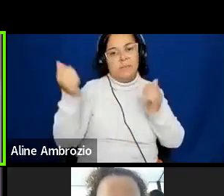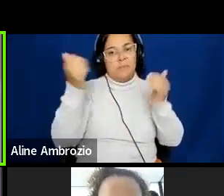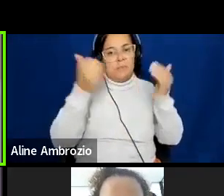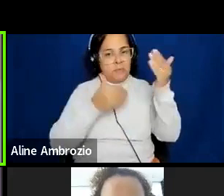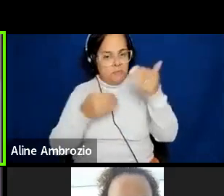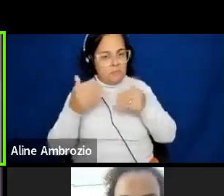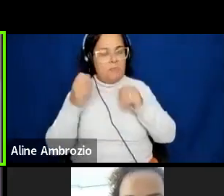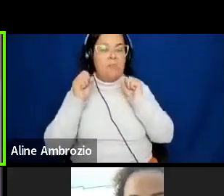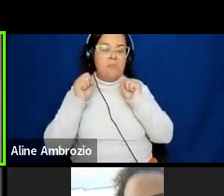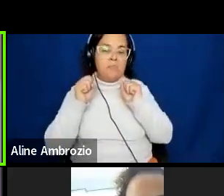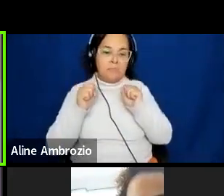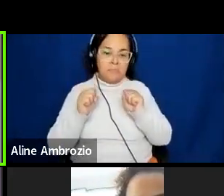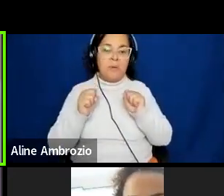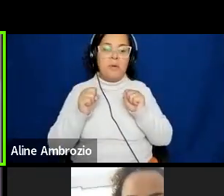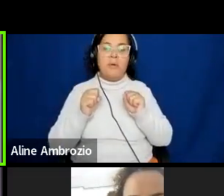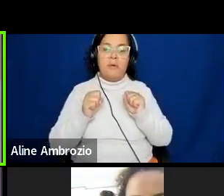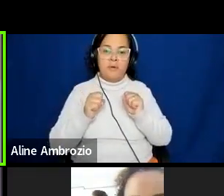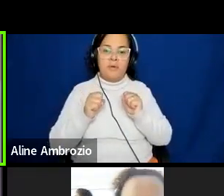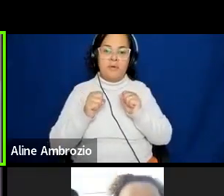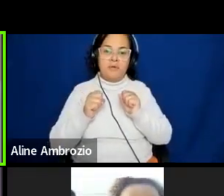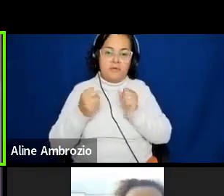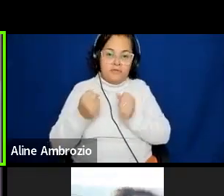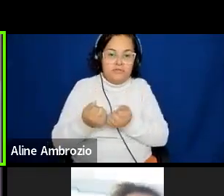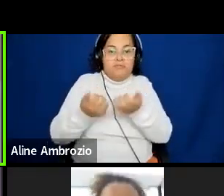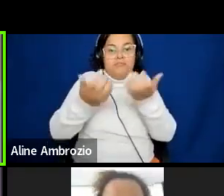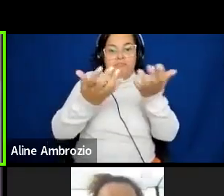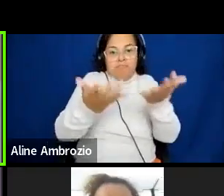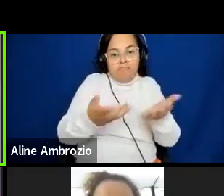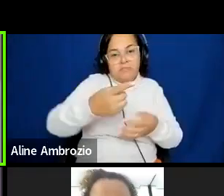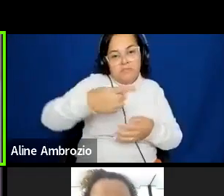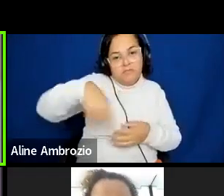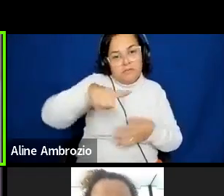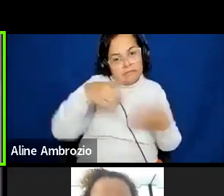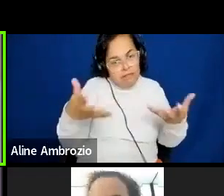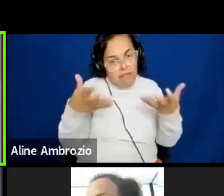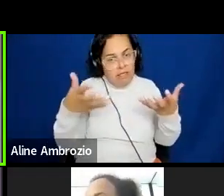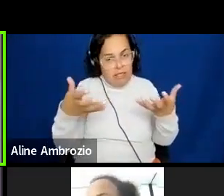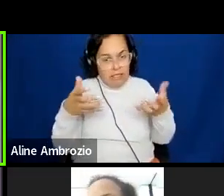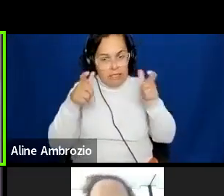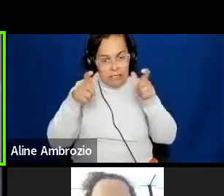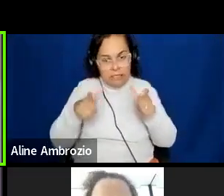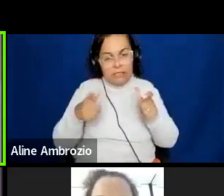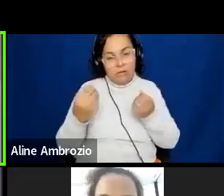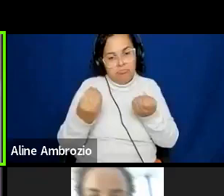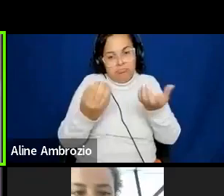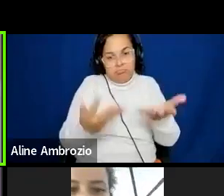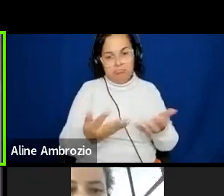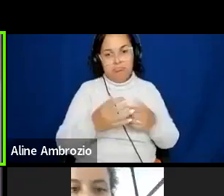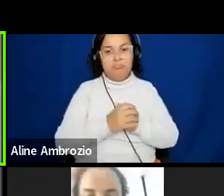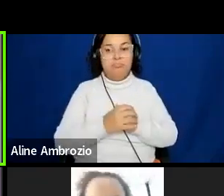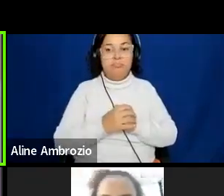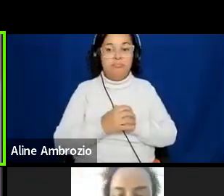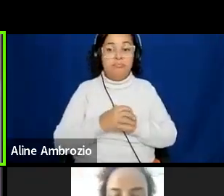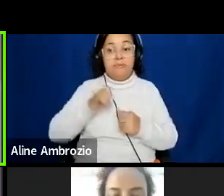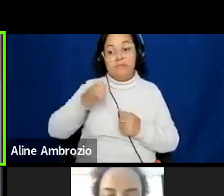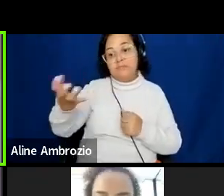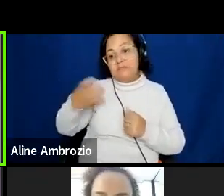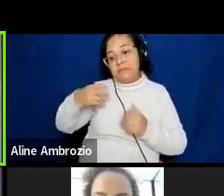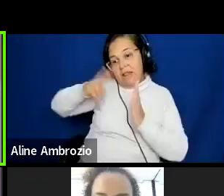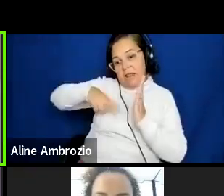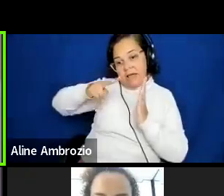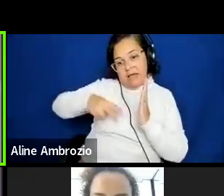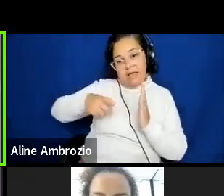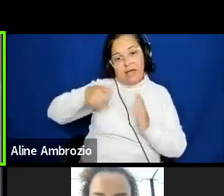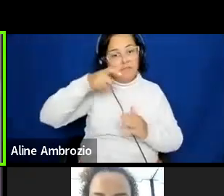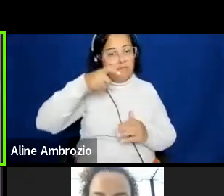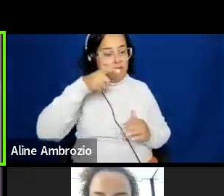available or can be made available if anybody would prefer to read those or see those. That's fine if